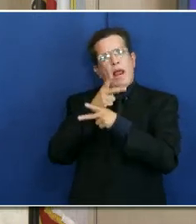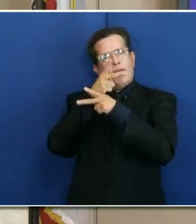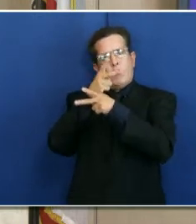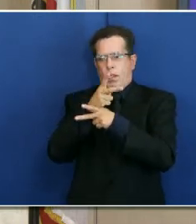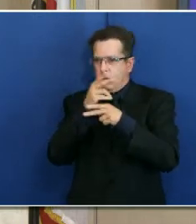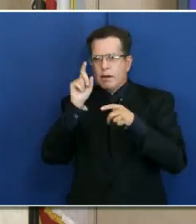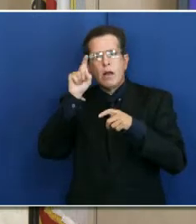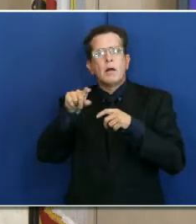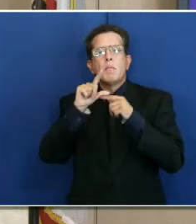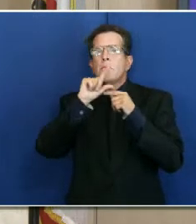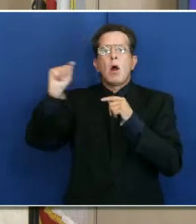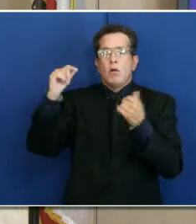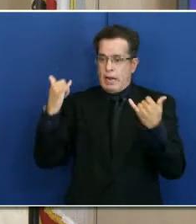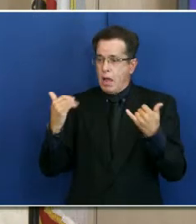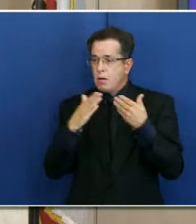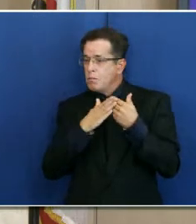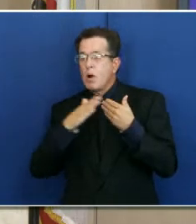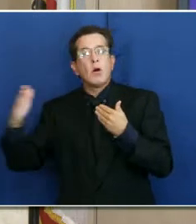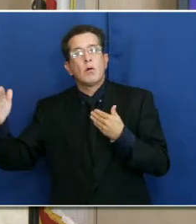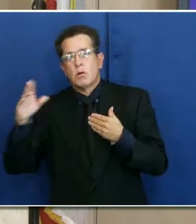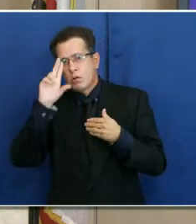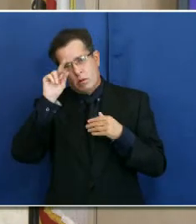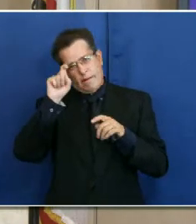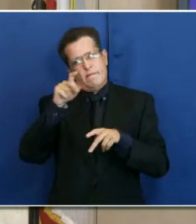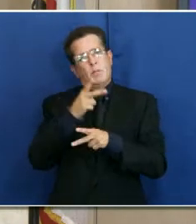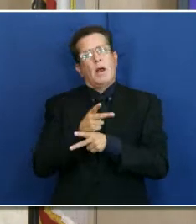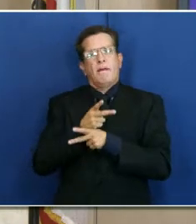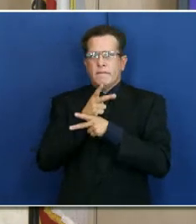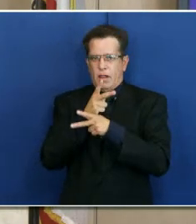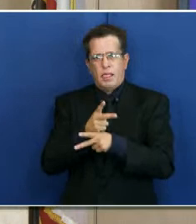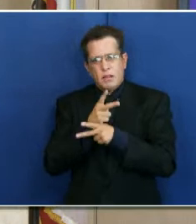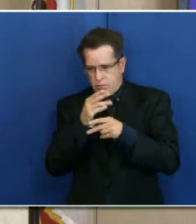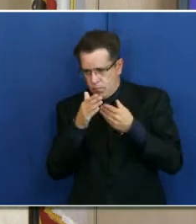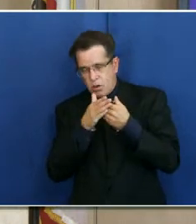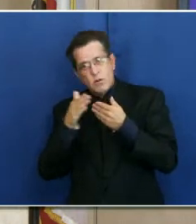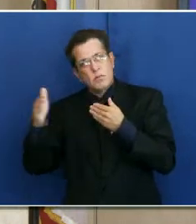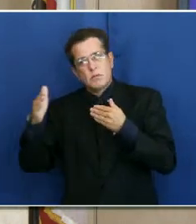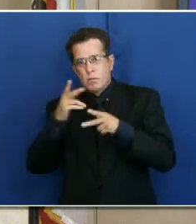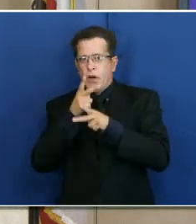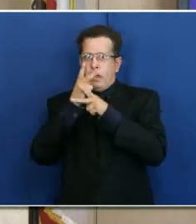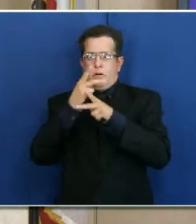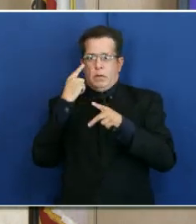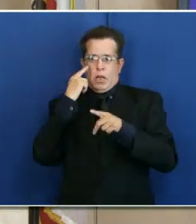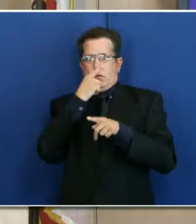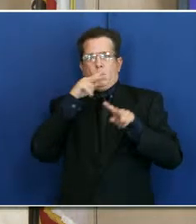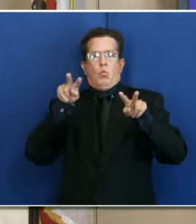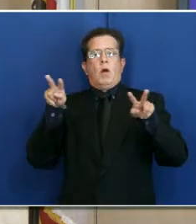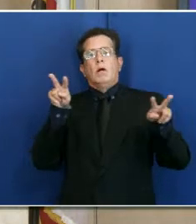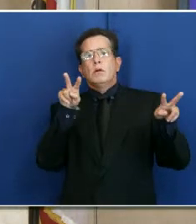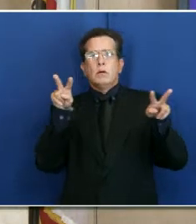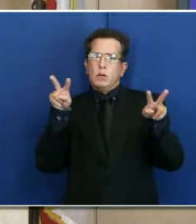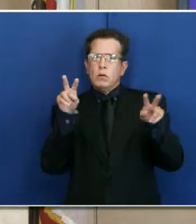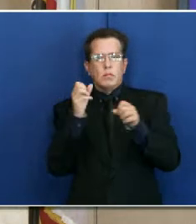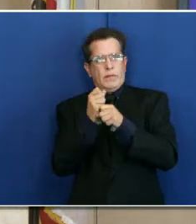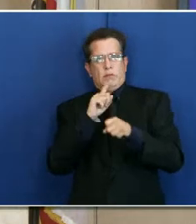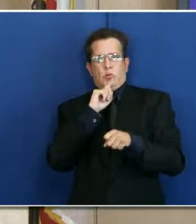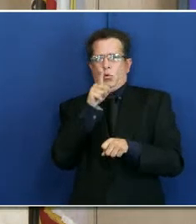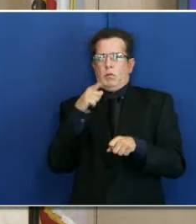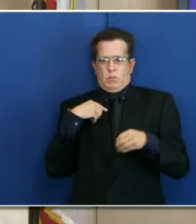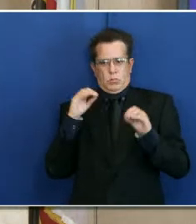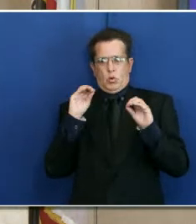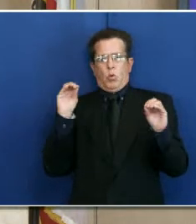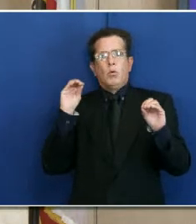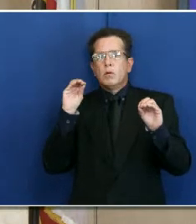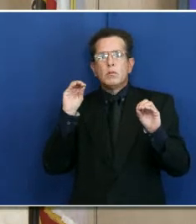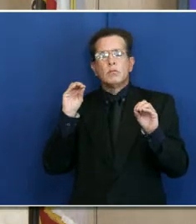ahead like nothing has happened. We have to proceed carefully with our eyes wide open to make sure that we don't get